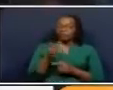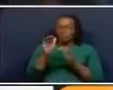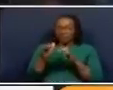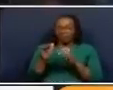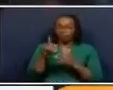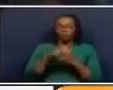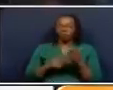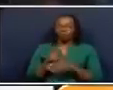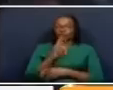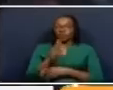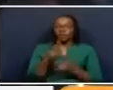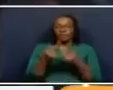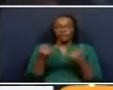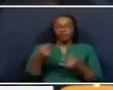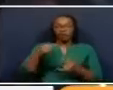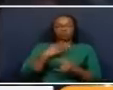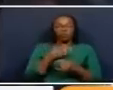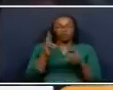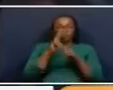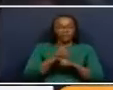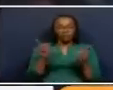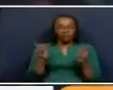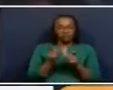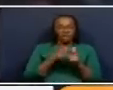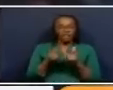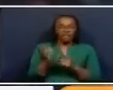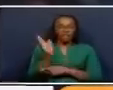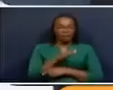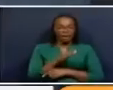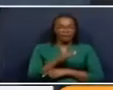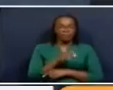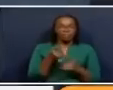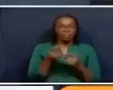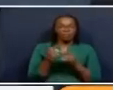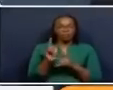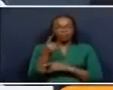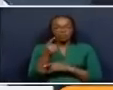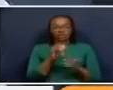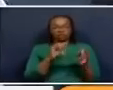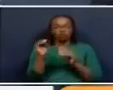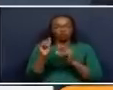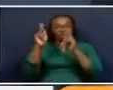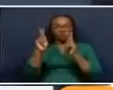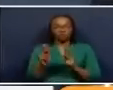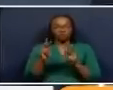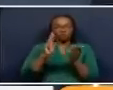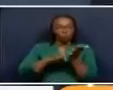let's take a break, come back, and let's stretch out. Let's go across the country. Kisumu County, Migori, Homa